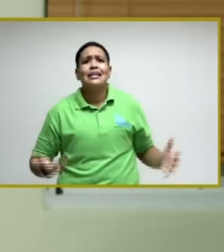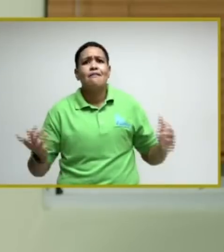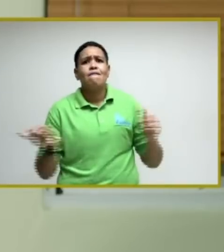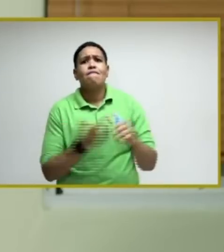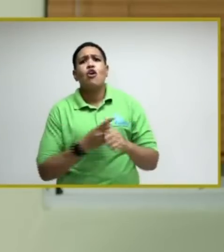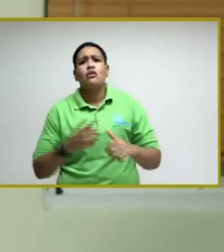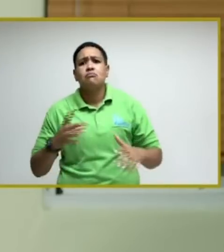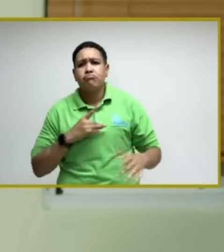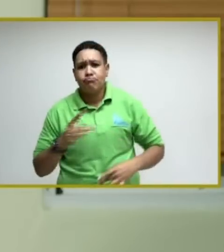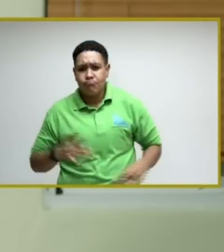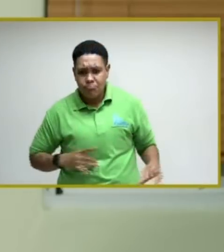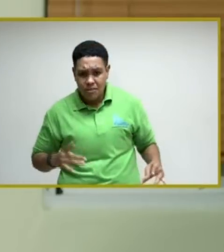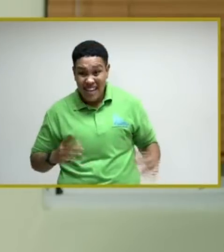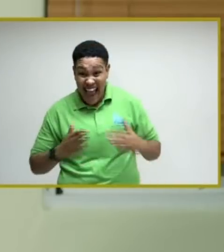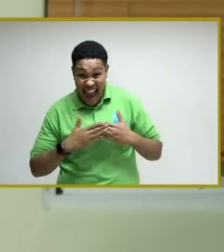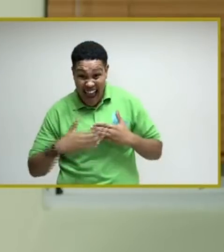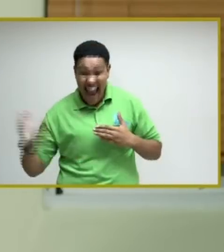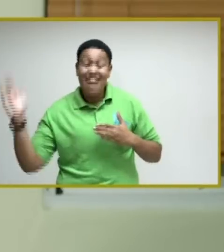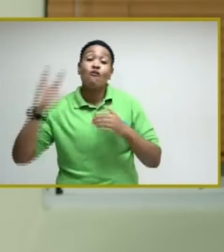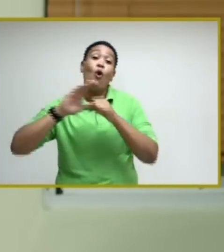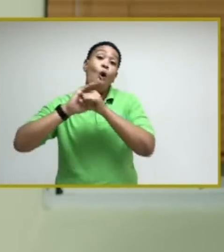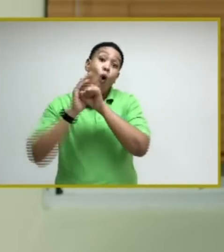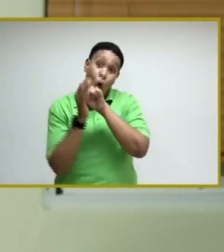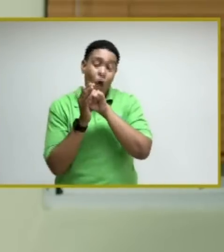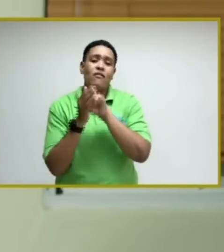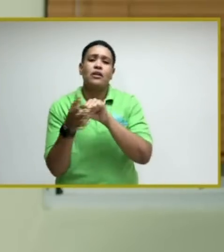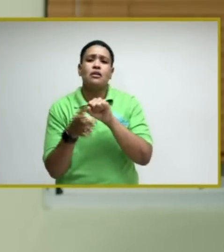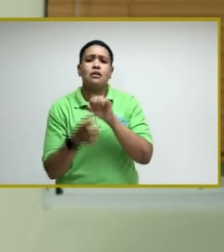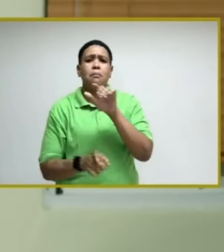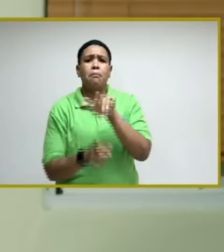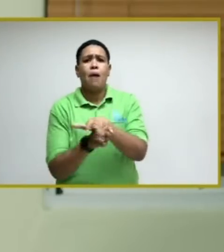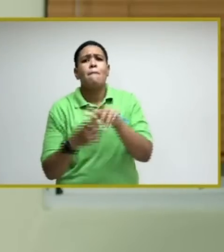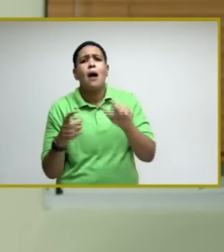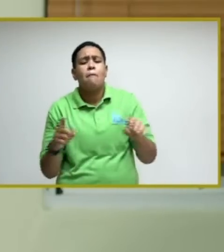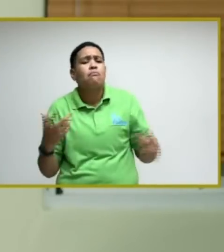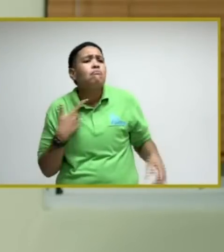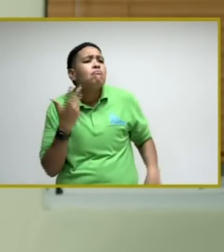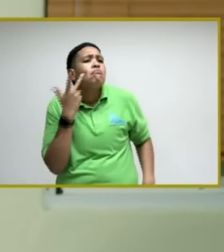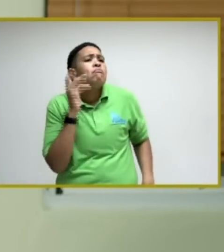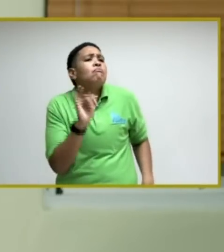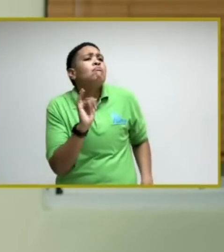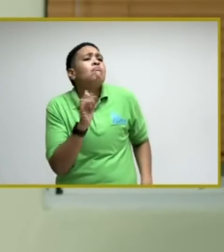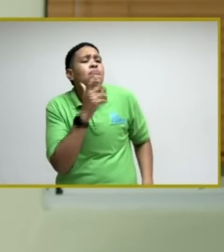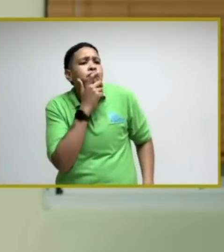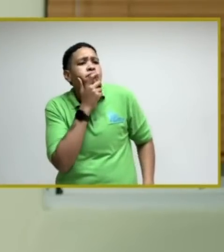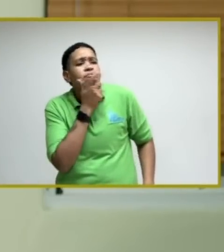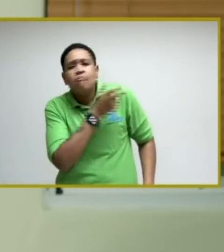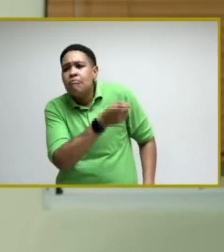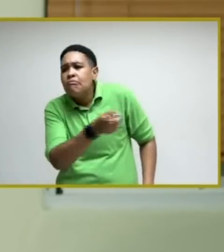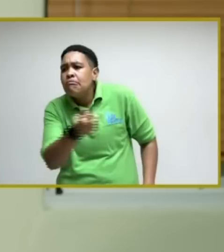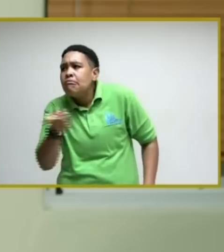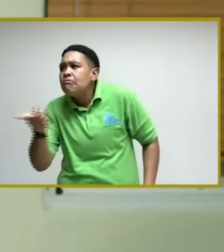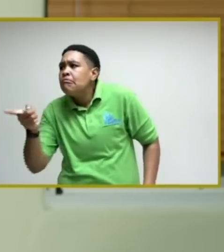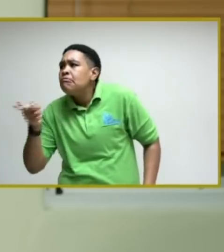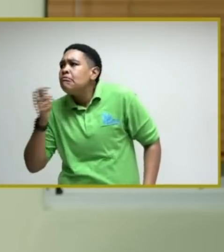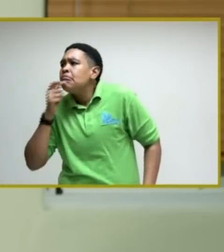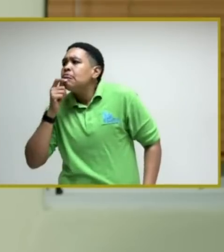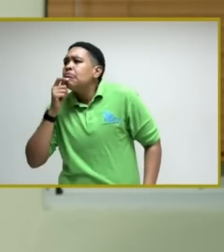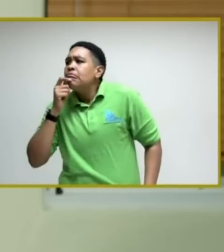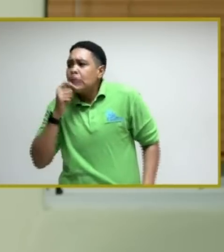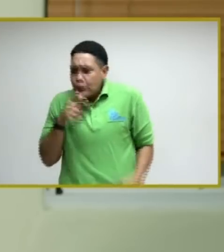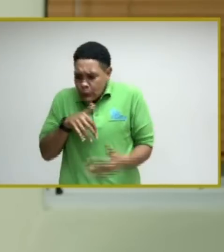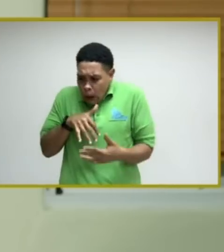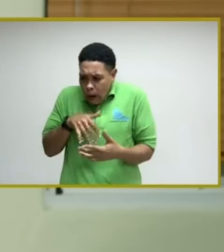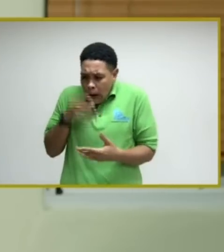infection after having the COVID vaccine, what we have seen is that the studies are still showing that they